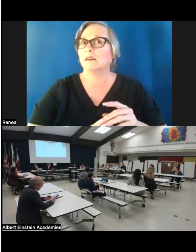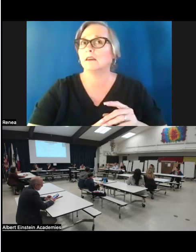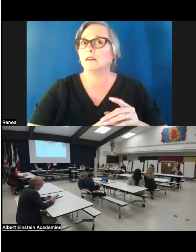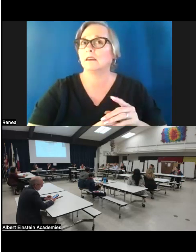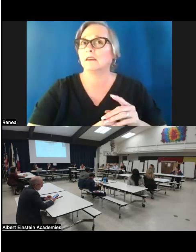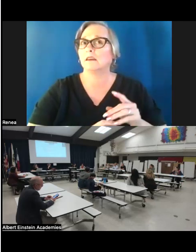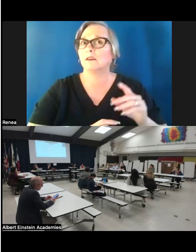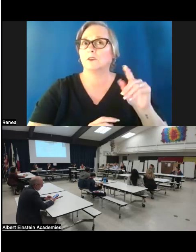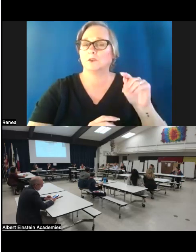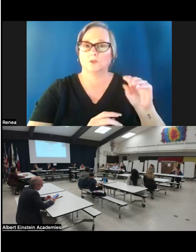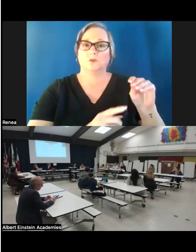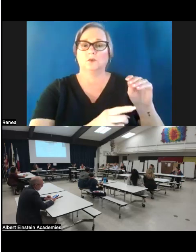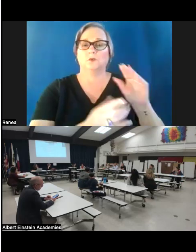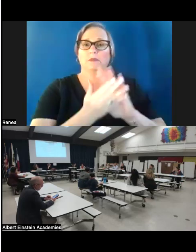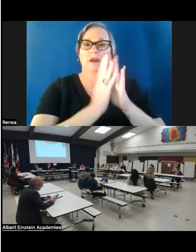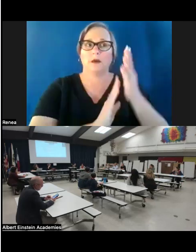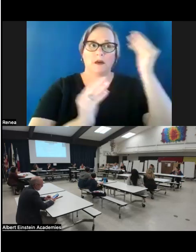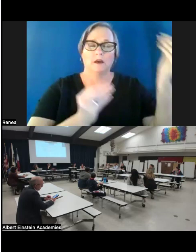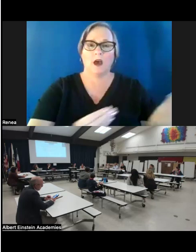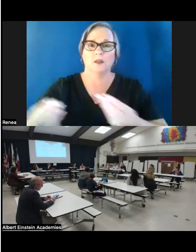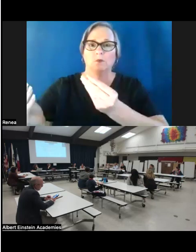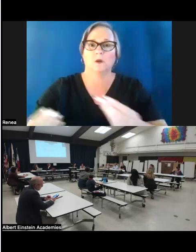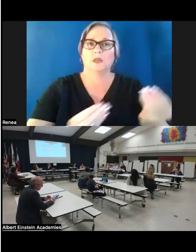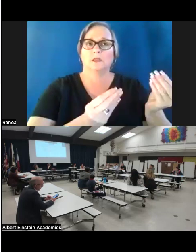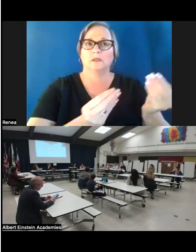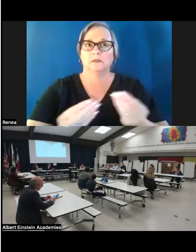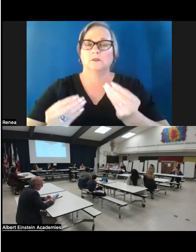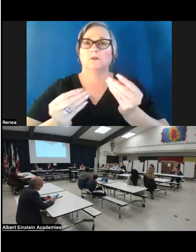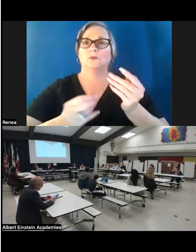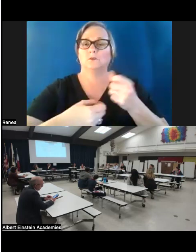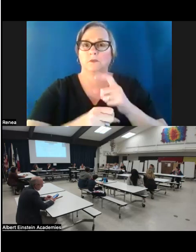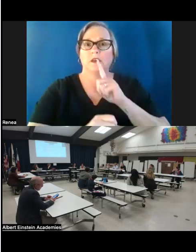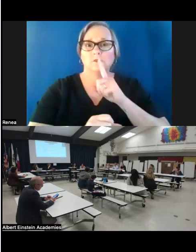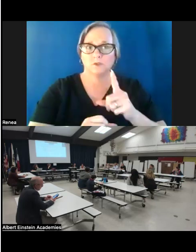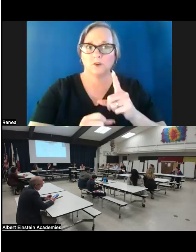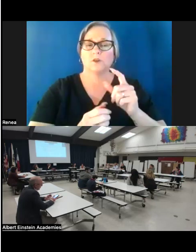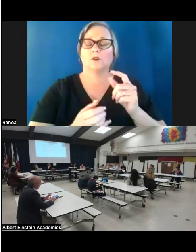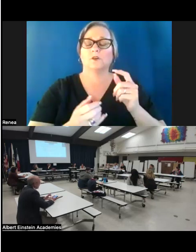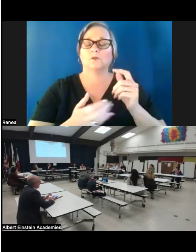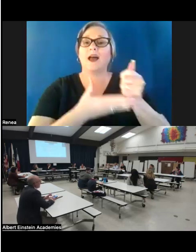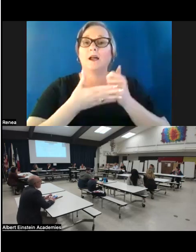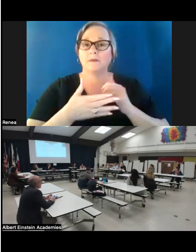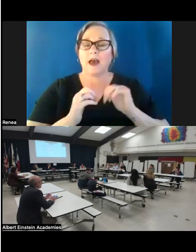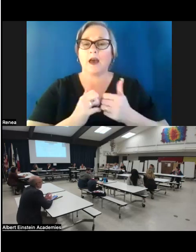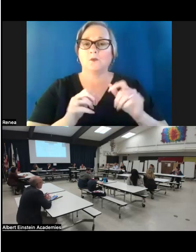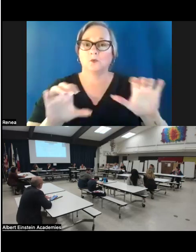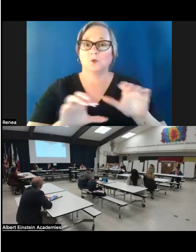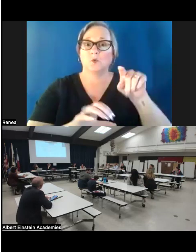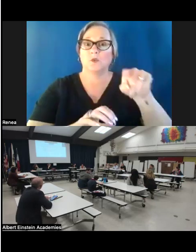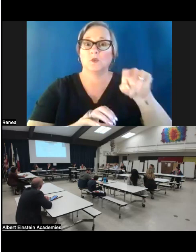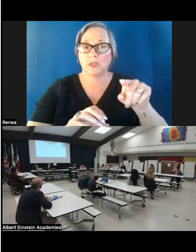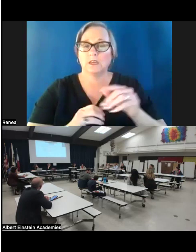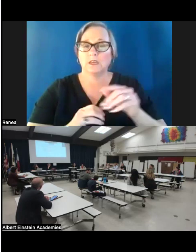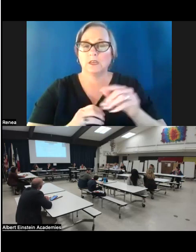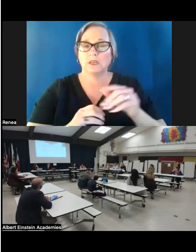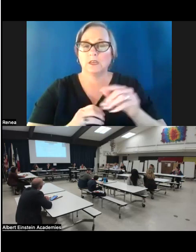that designee that ensures that, not that we would do this, as a non-example, just don't go up to kids and ask them what